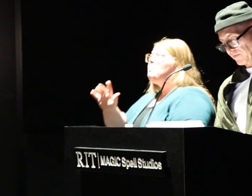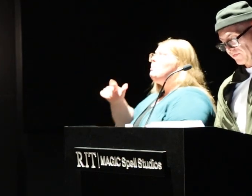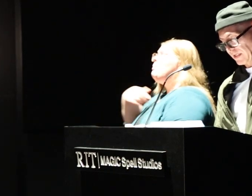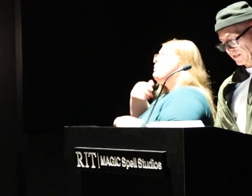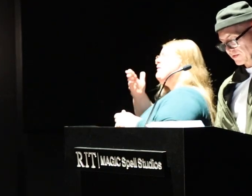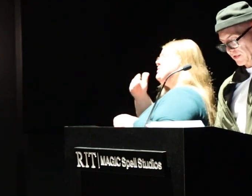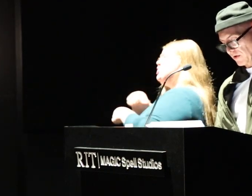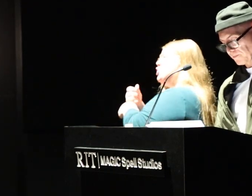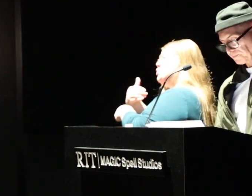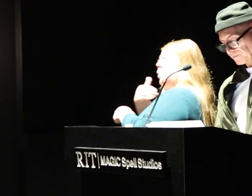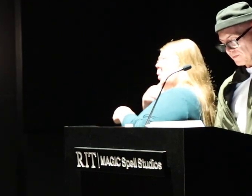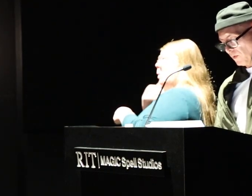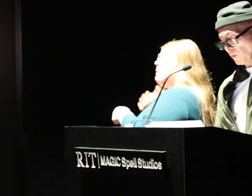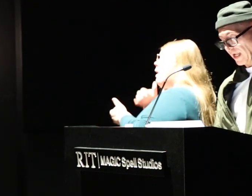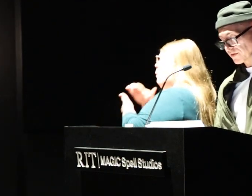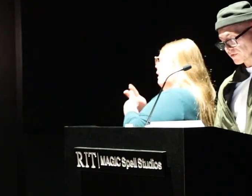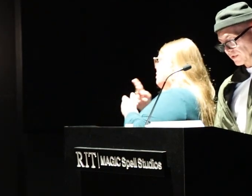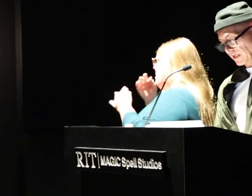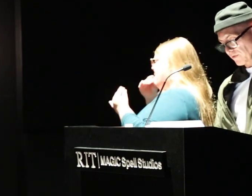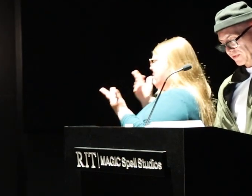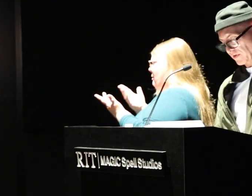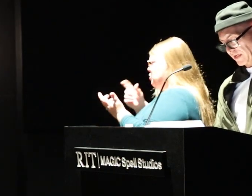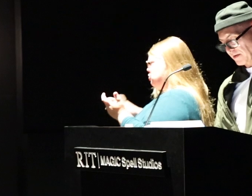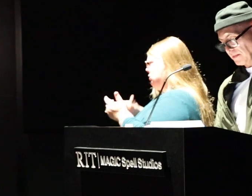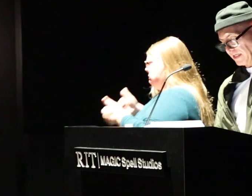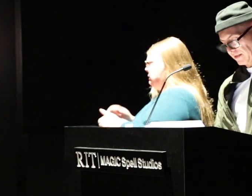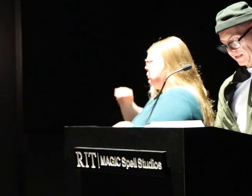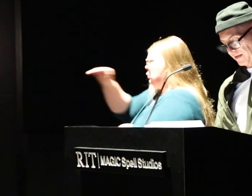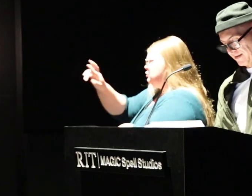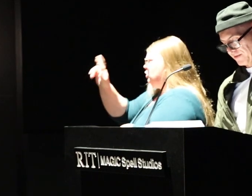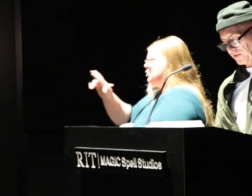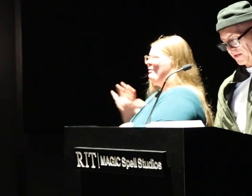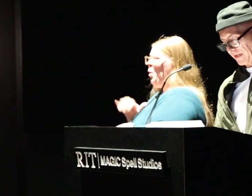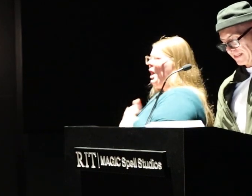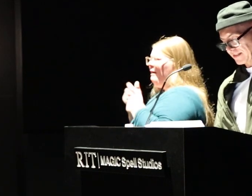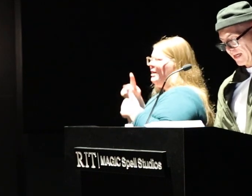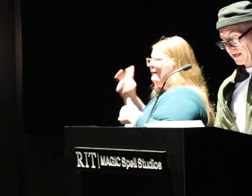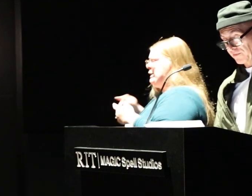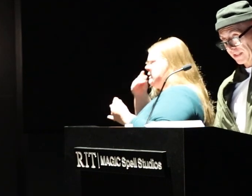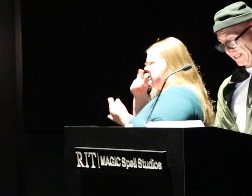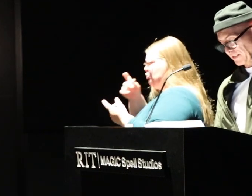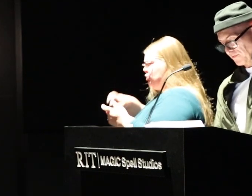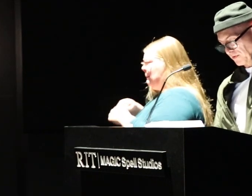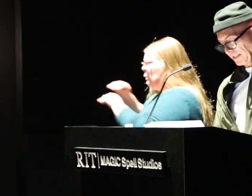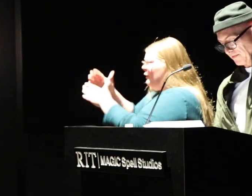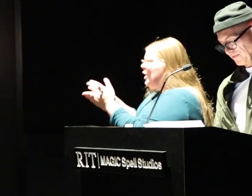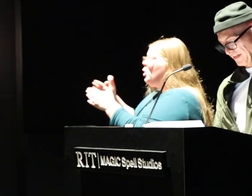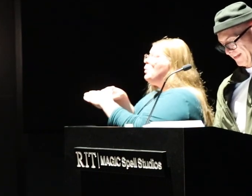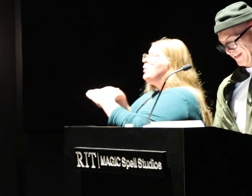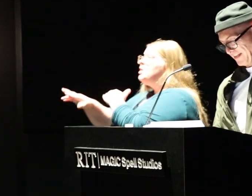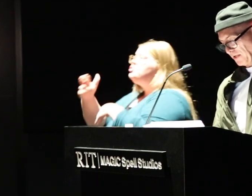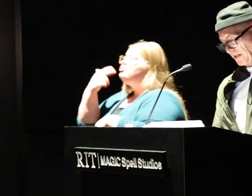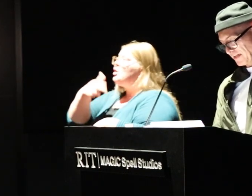Philadelphia 15 years ago, we entered Good Luck Restaurant and immediately shared a sigh of collective